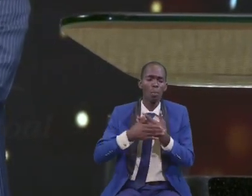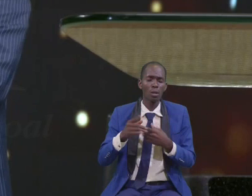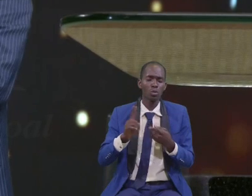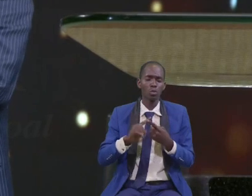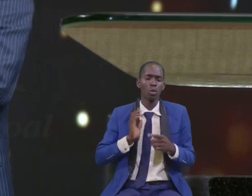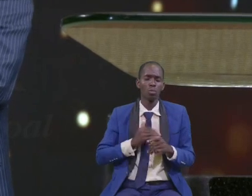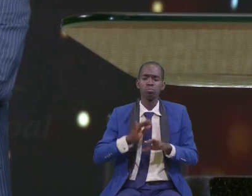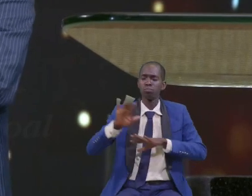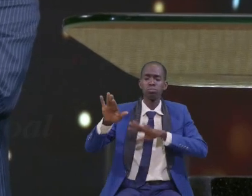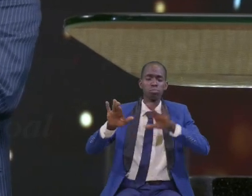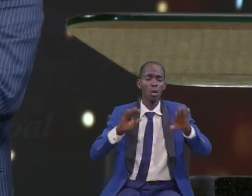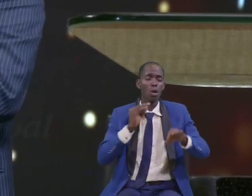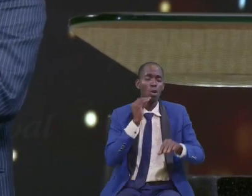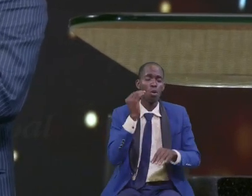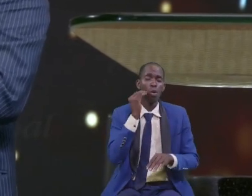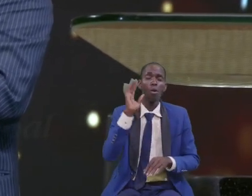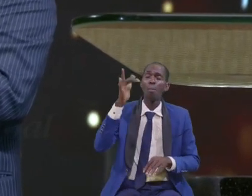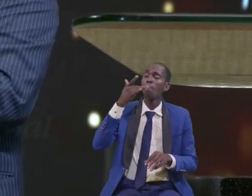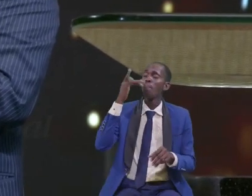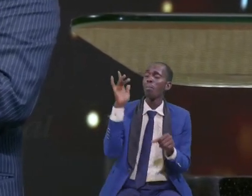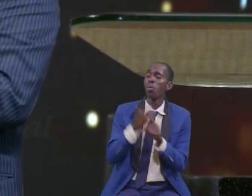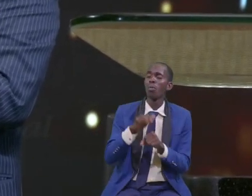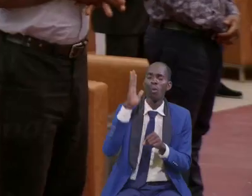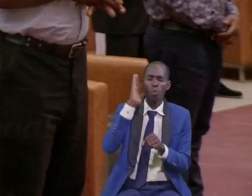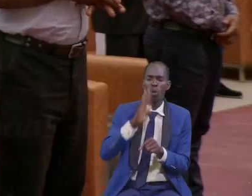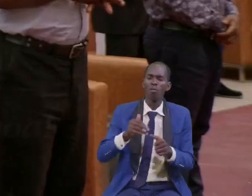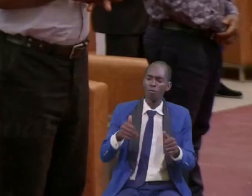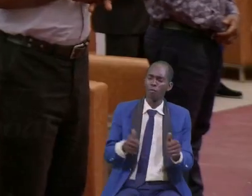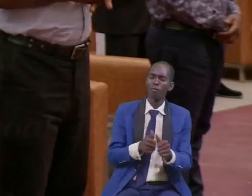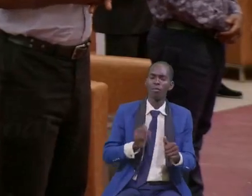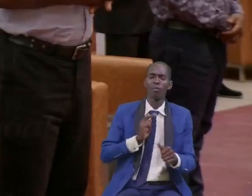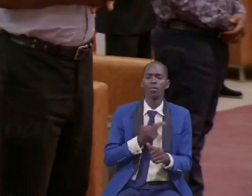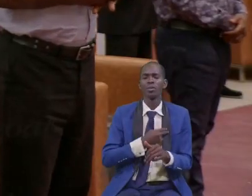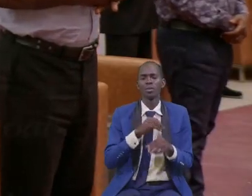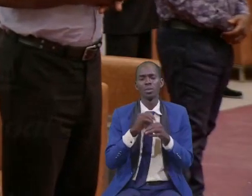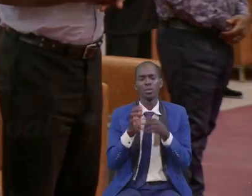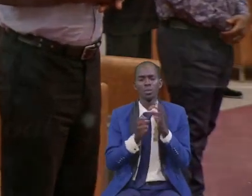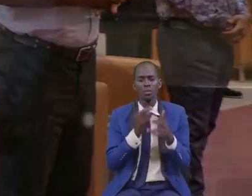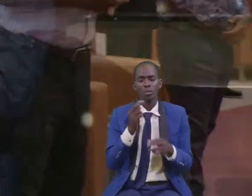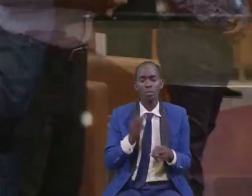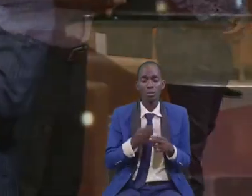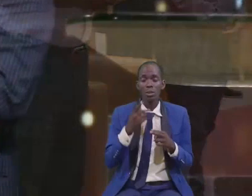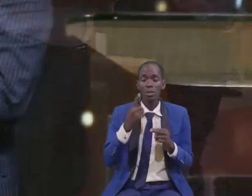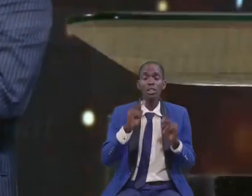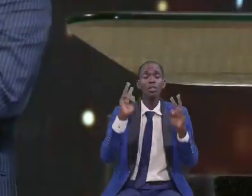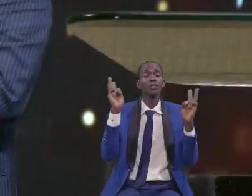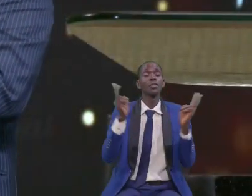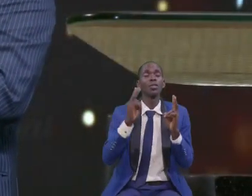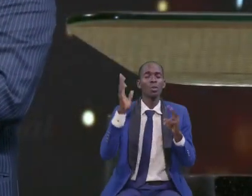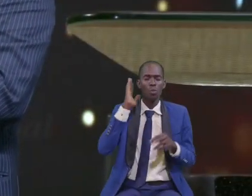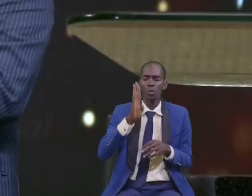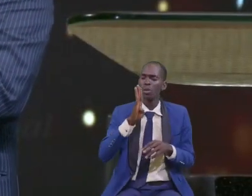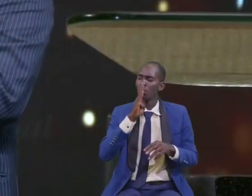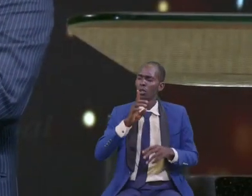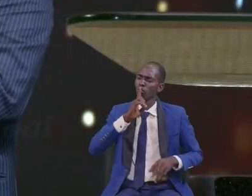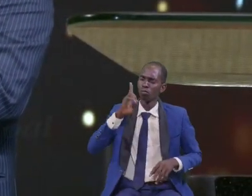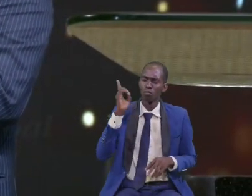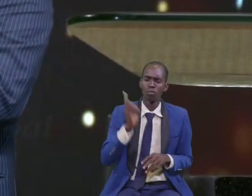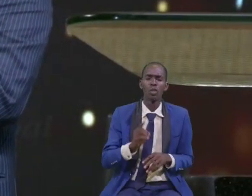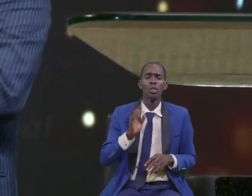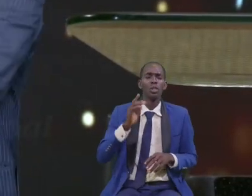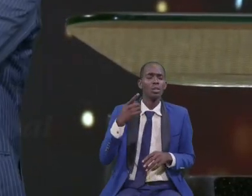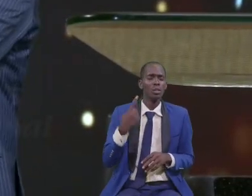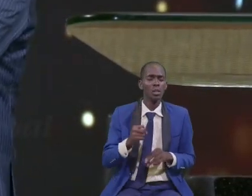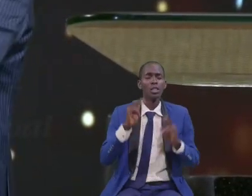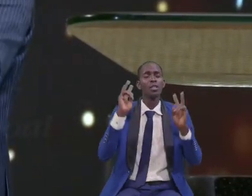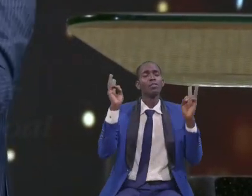homes, your promises will be yes and amen. Amen. The victory will be definite. The triumph will be